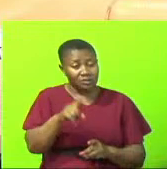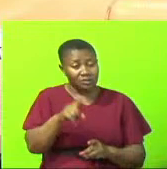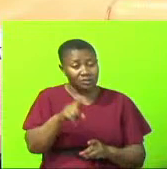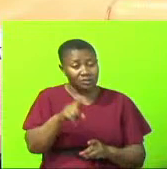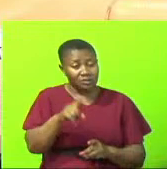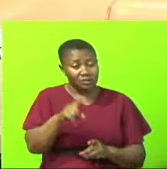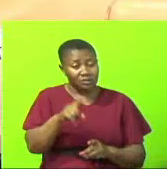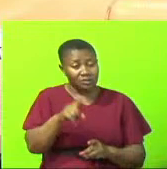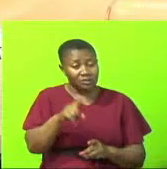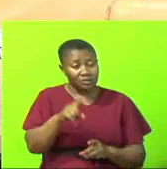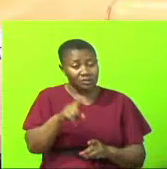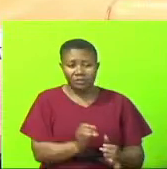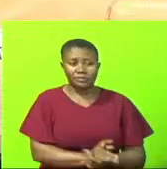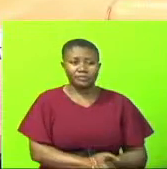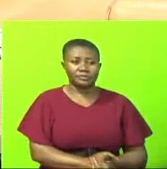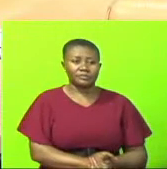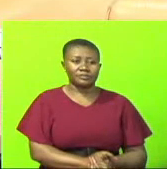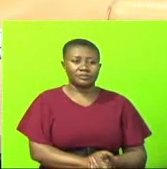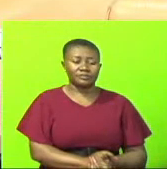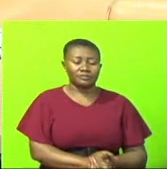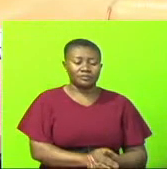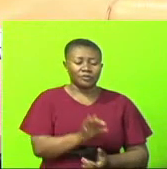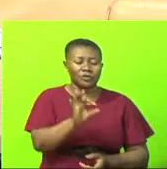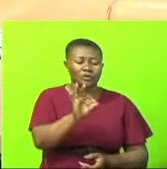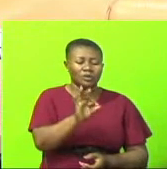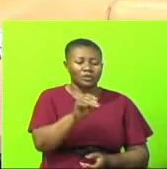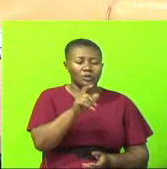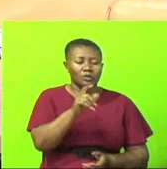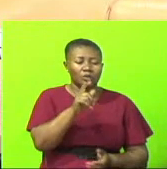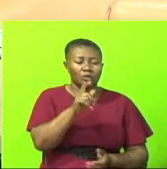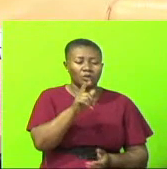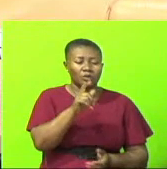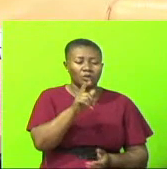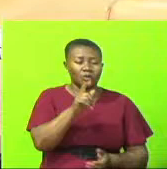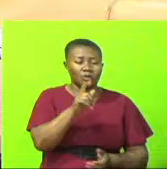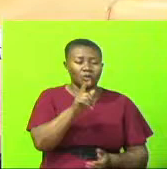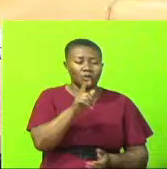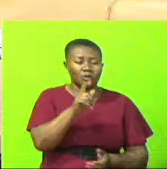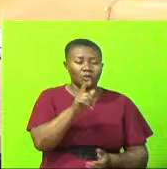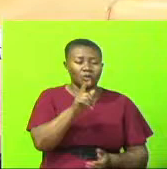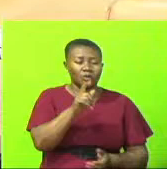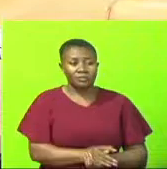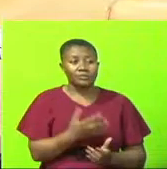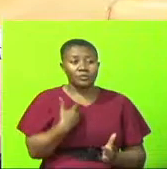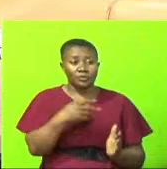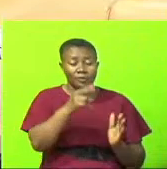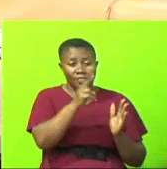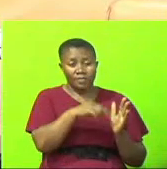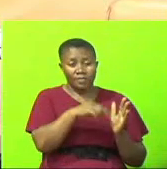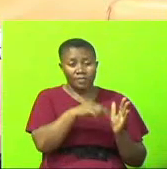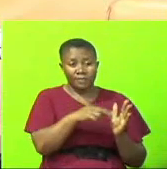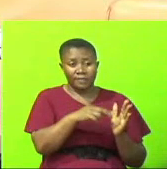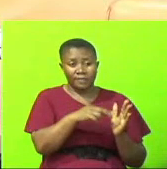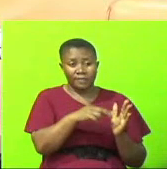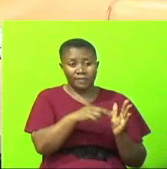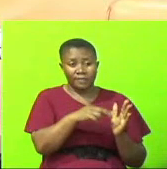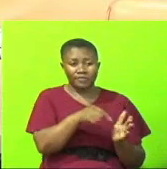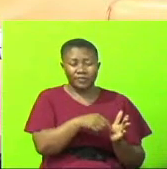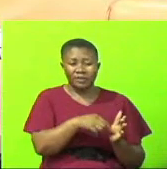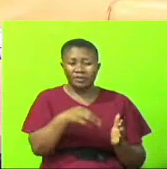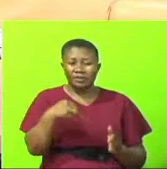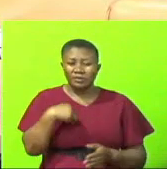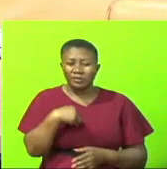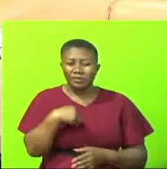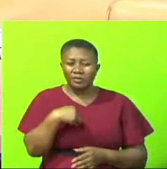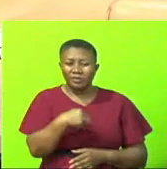And Mr. Speaker, Order 93(6), and I'll read that, says, where a member makes a statement, the